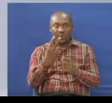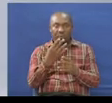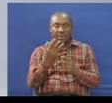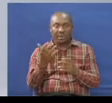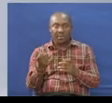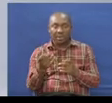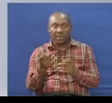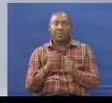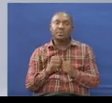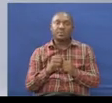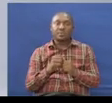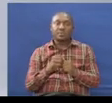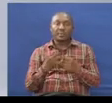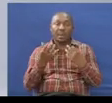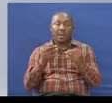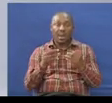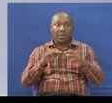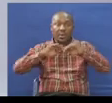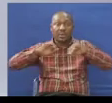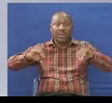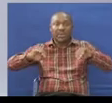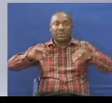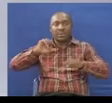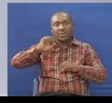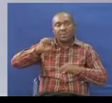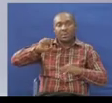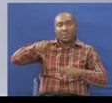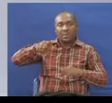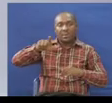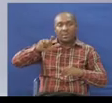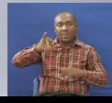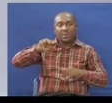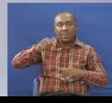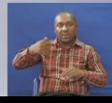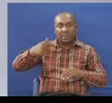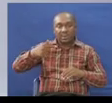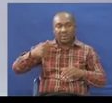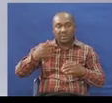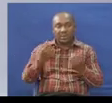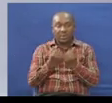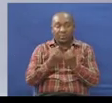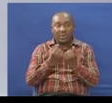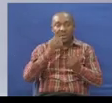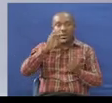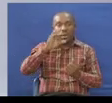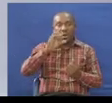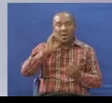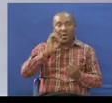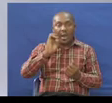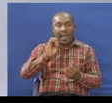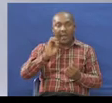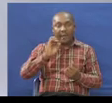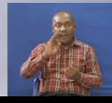find two numbers. Find the two numbers. That's how we split it. Look at me. Find the two numbers whose sum should be the coefficient of the